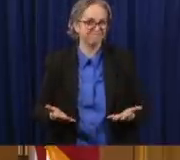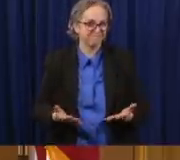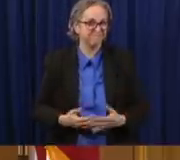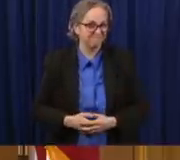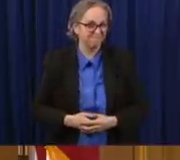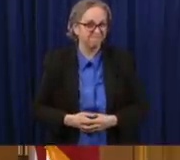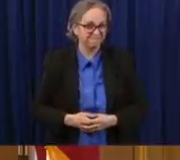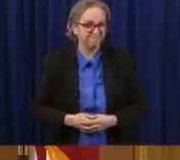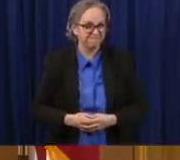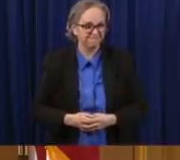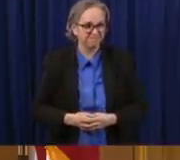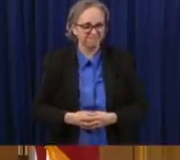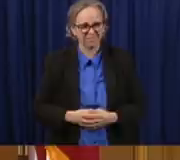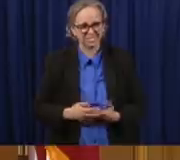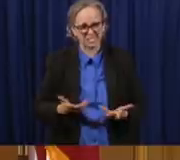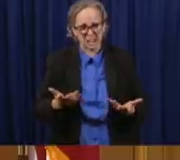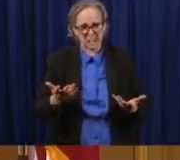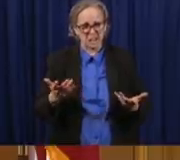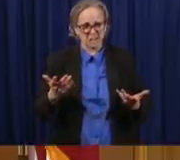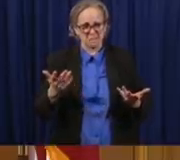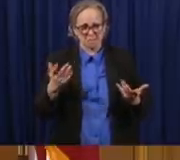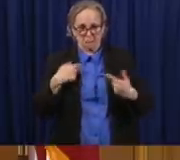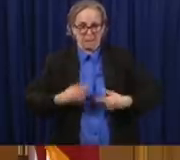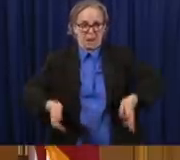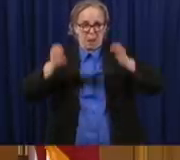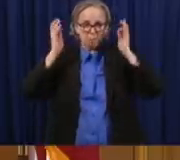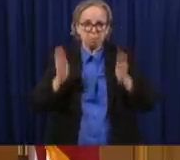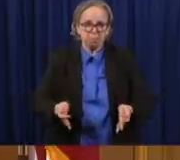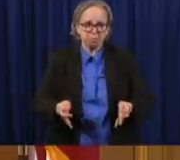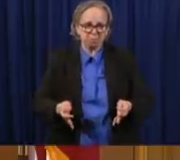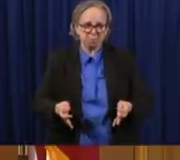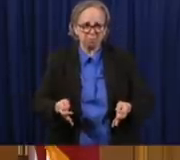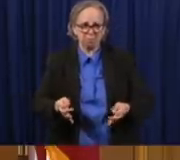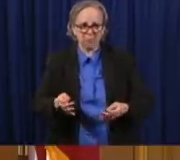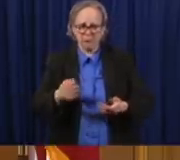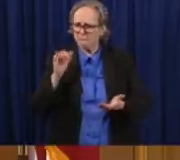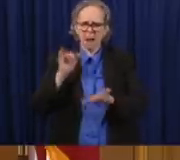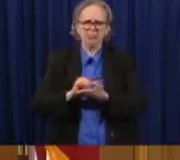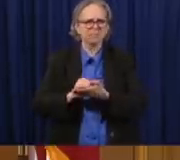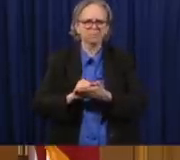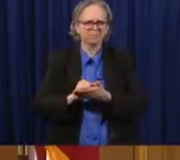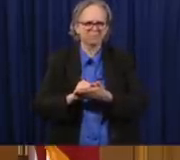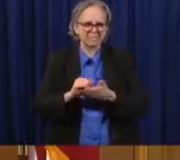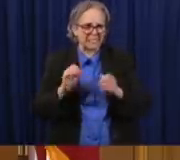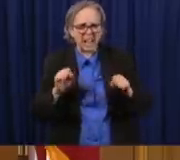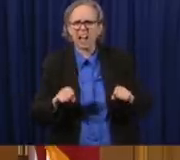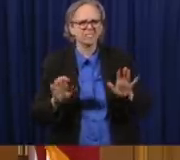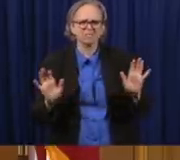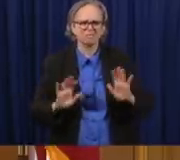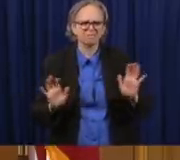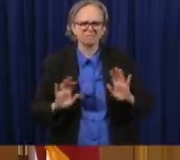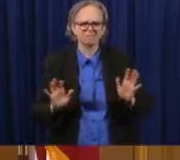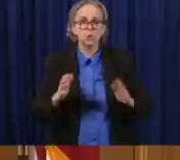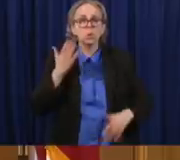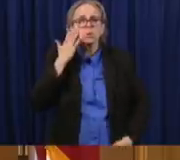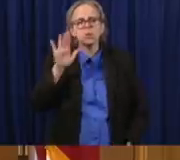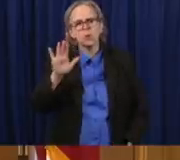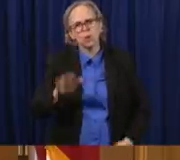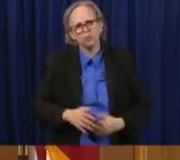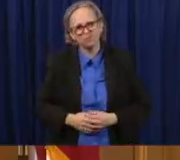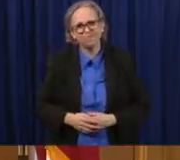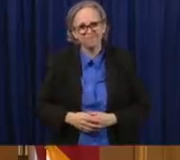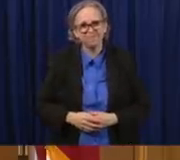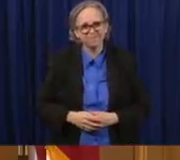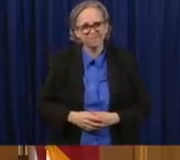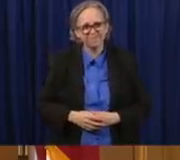anything's cast in stone. Well, we can't do that or we can't do that. We just don't know. And so what we've got to do is make the decisions, the